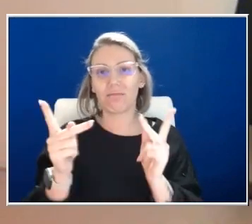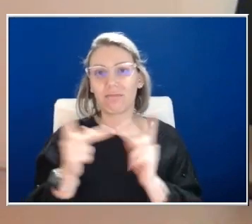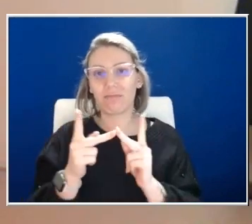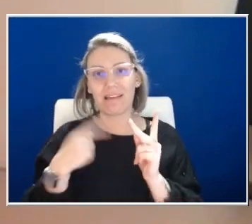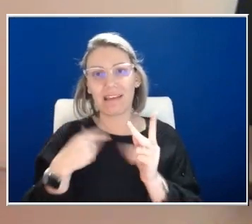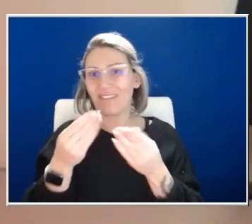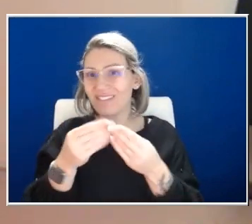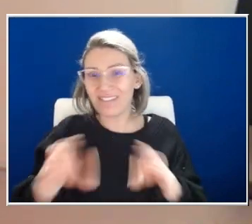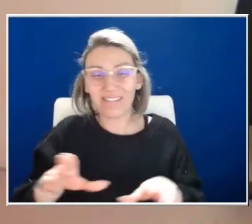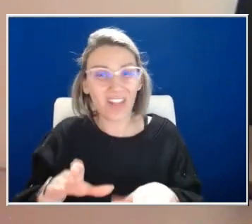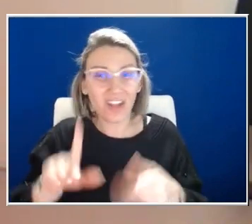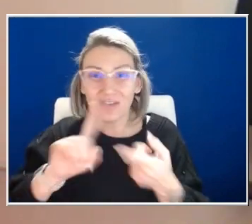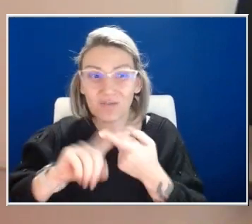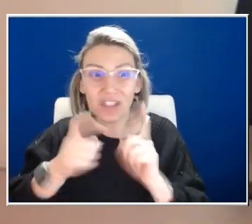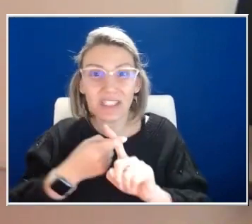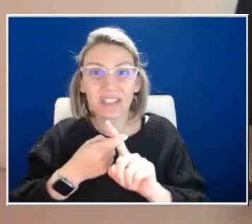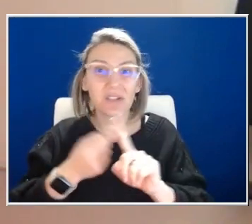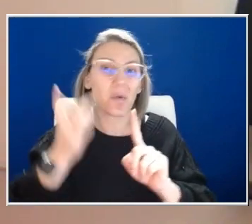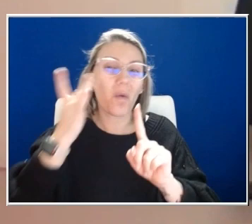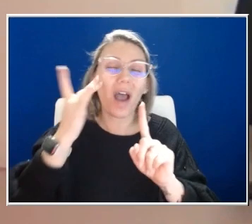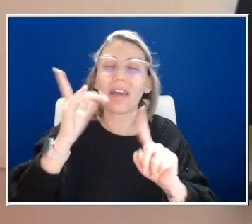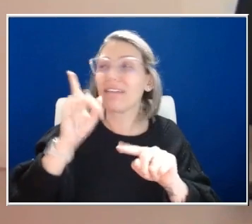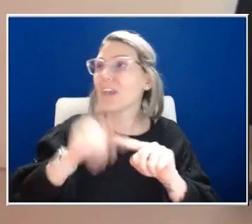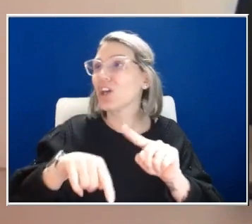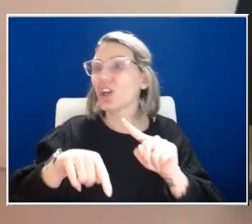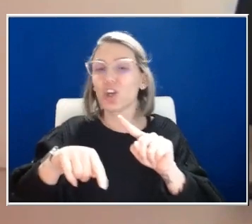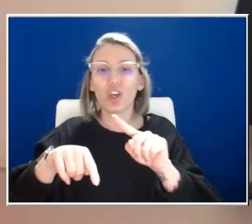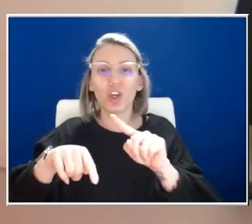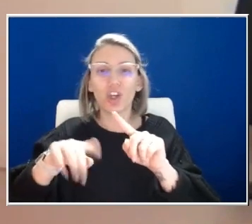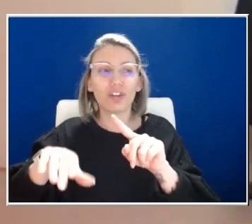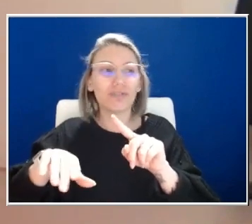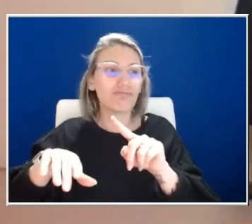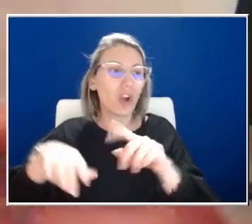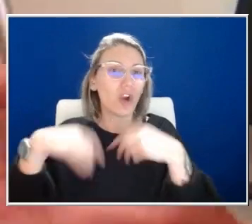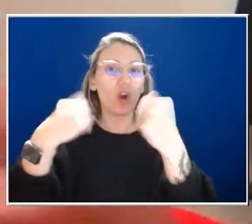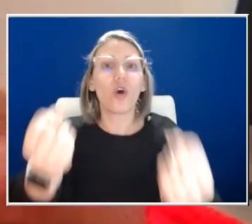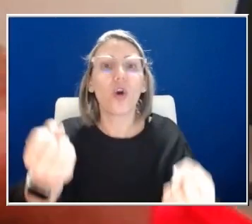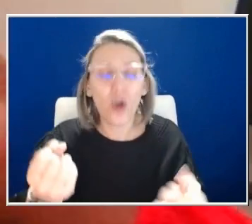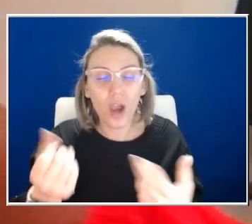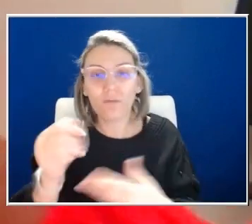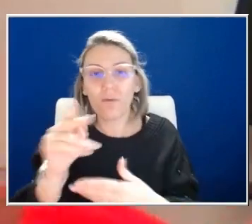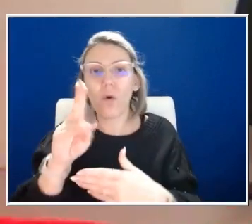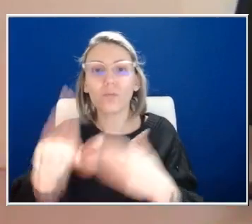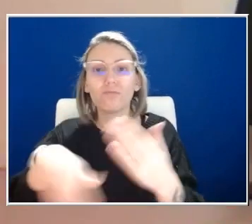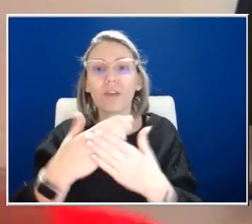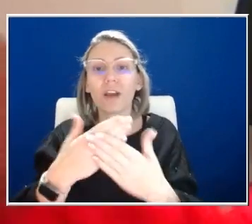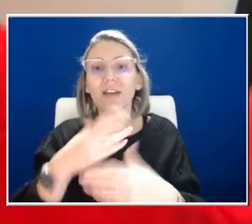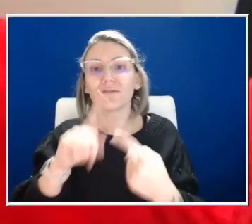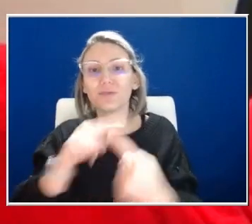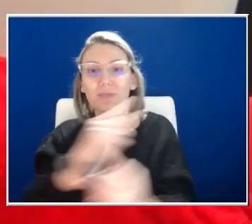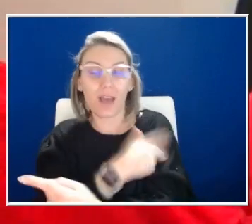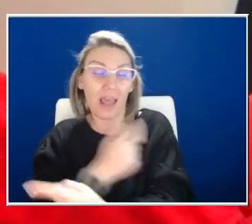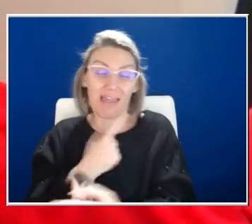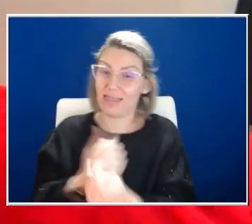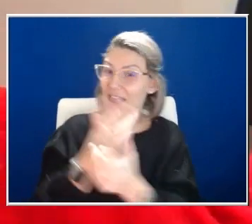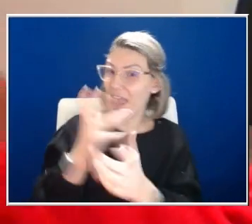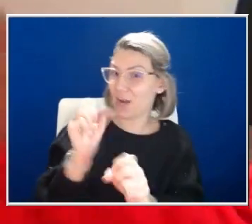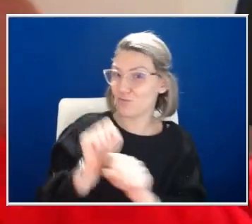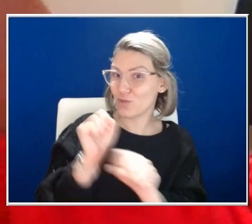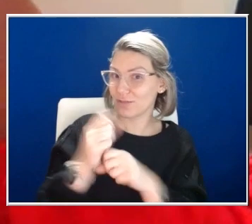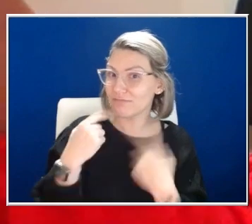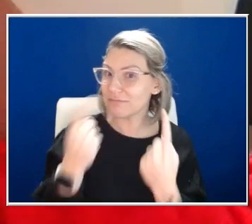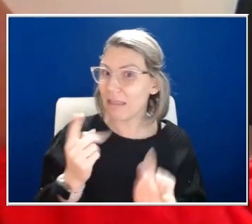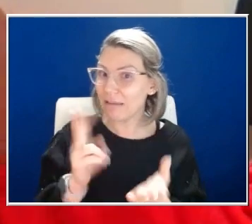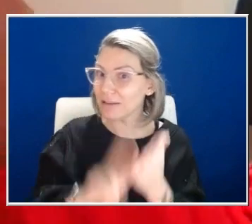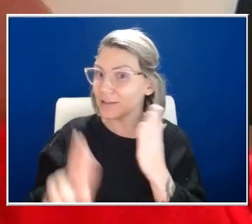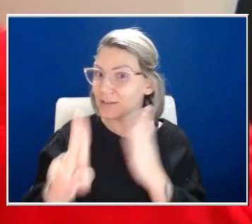friends because they were not able to get to where they needed to get to. So, hey, I got a lot of work to do. I'm telling you, University of